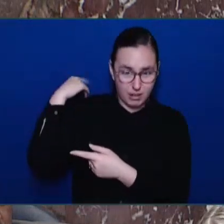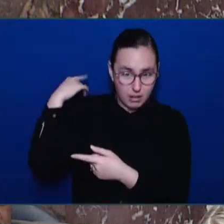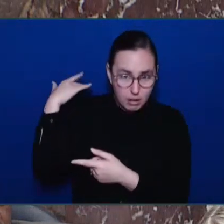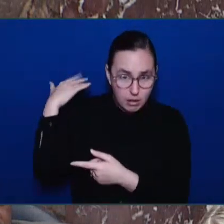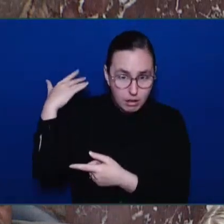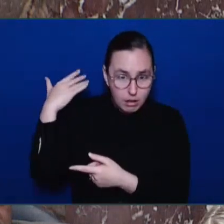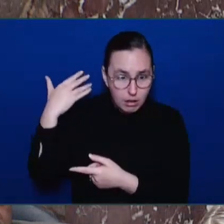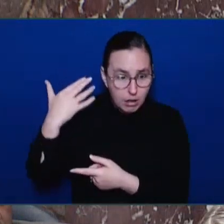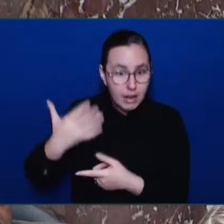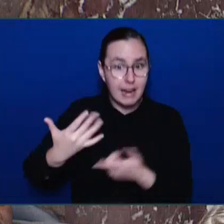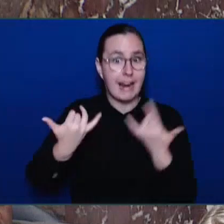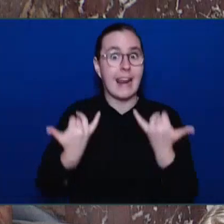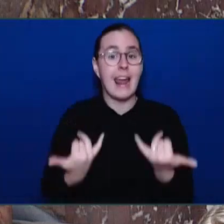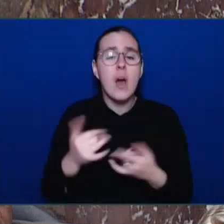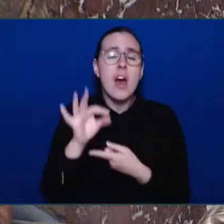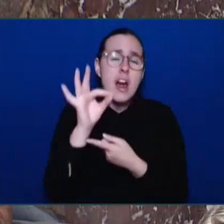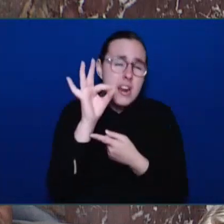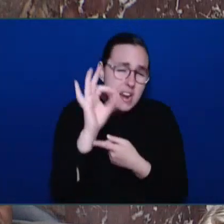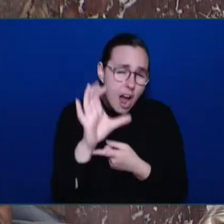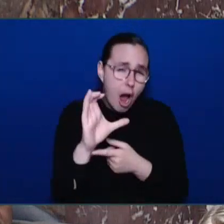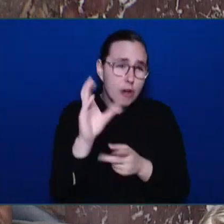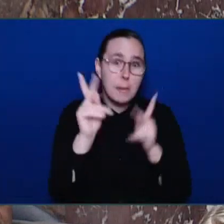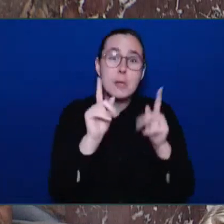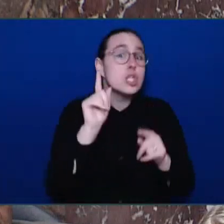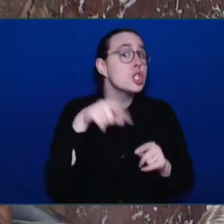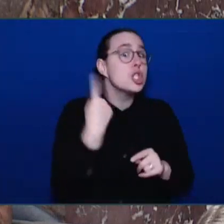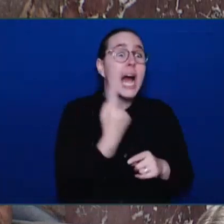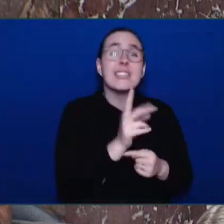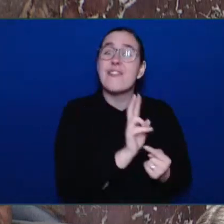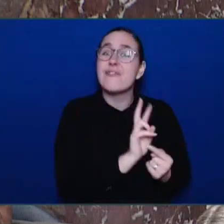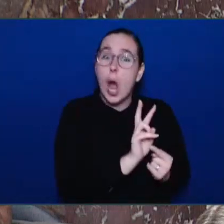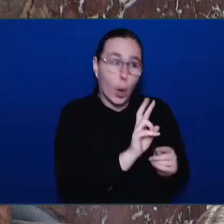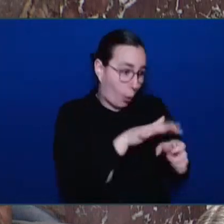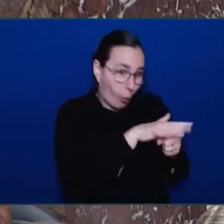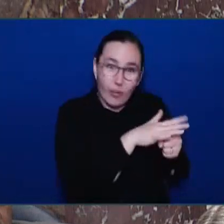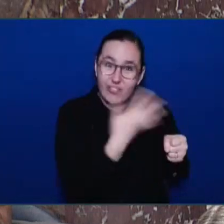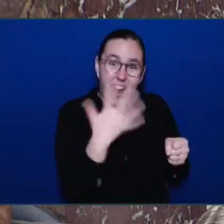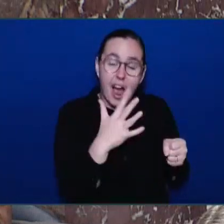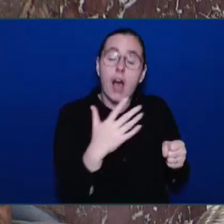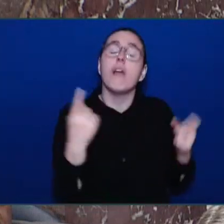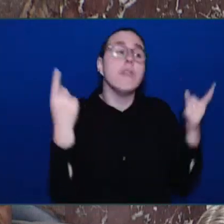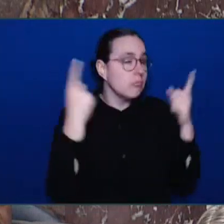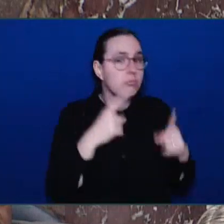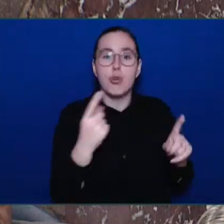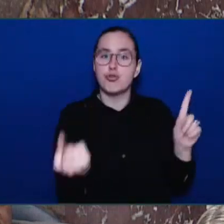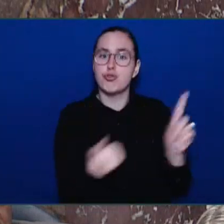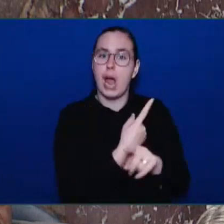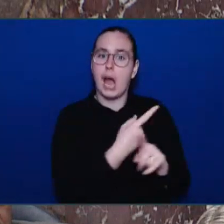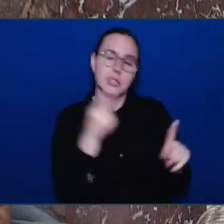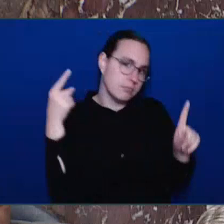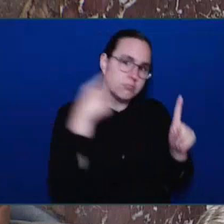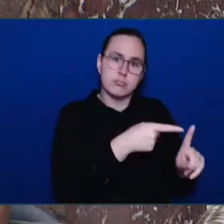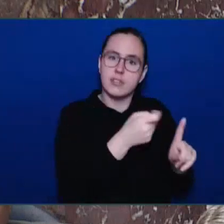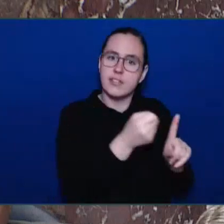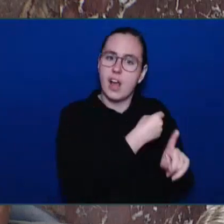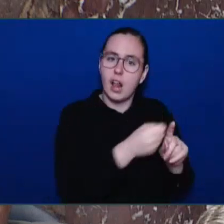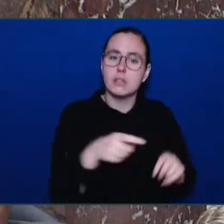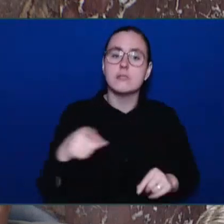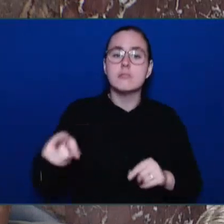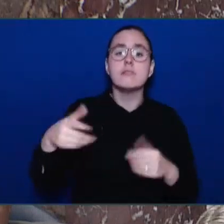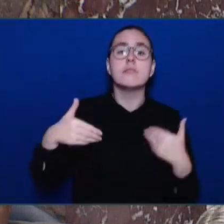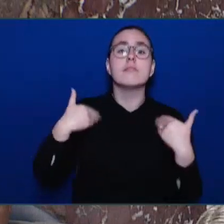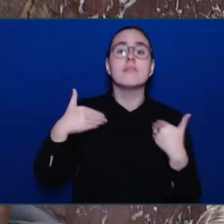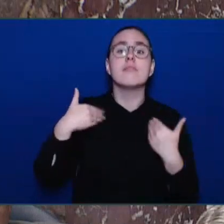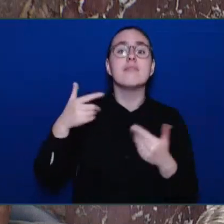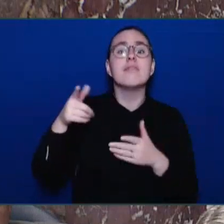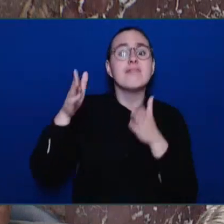alone. That includes, by the way, Mr. Speaker, a young man in Yaletown, 29 years old, stabbed to death. A woman